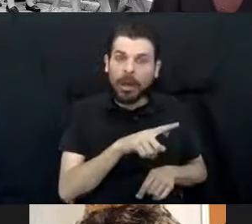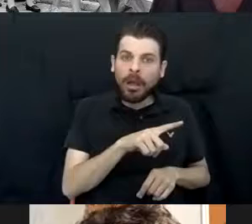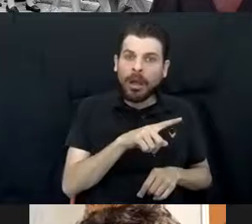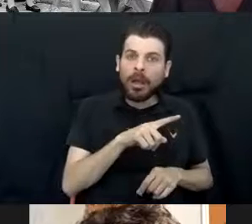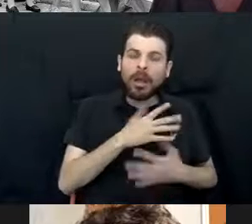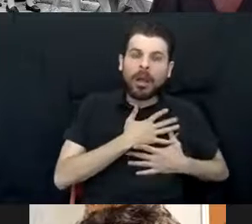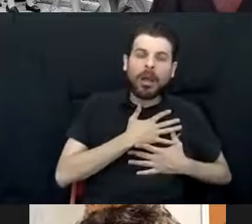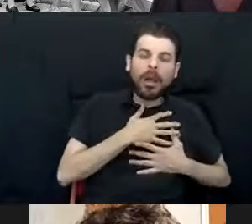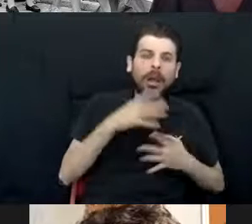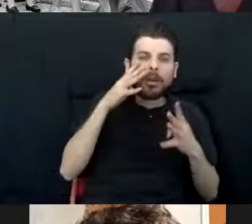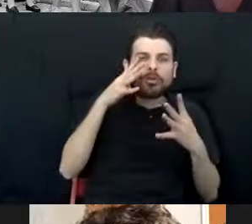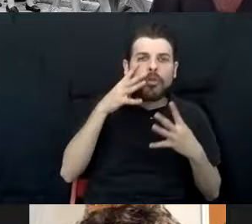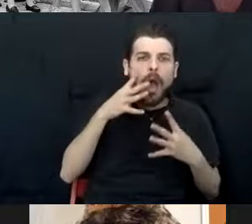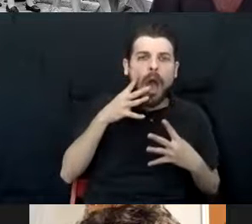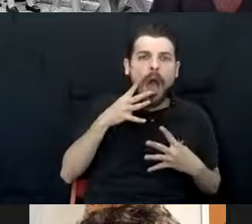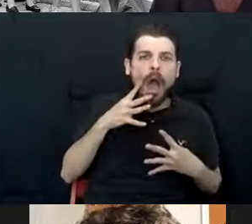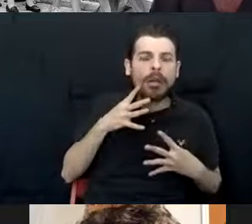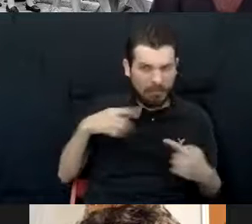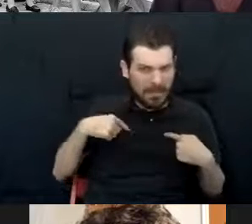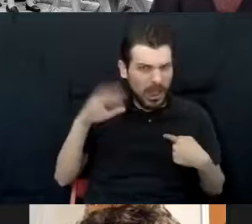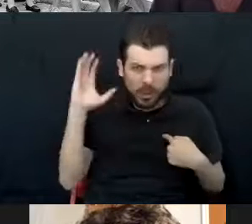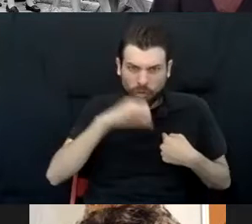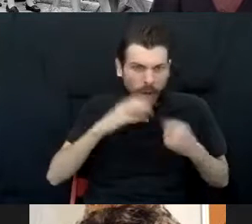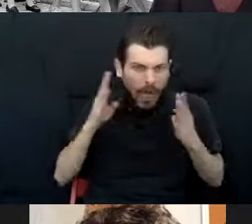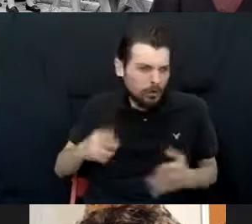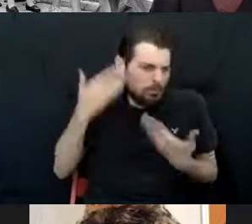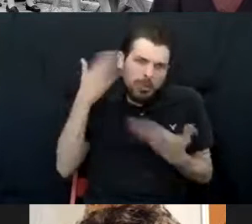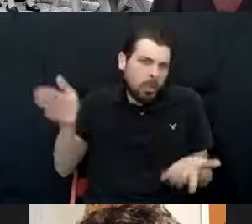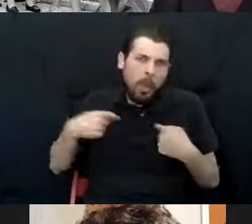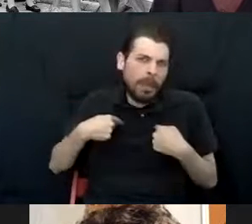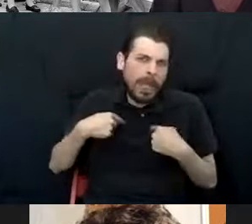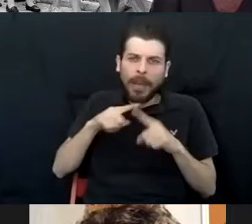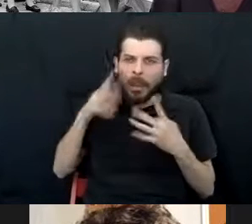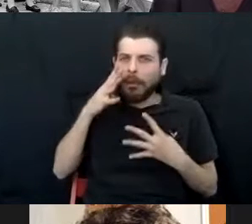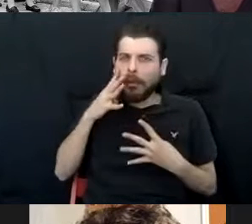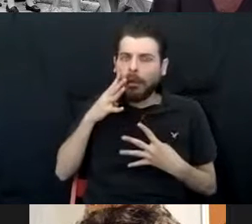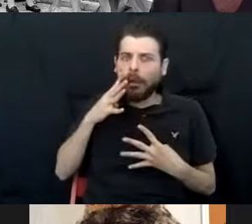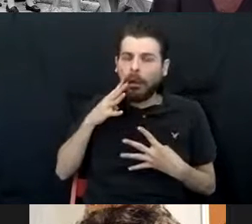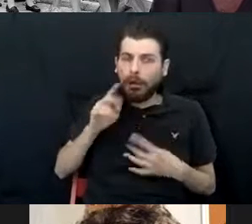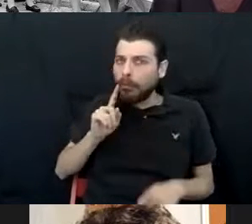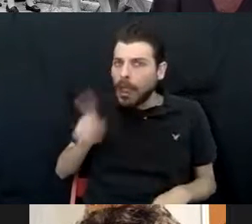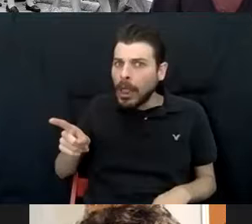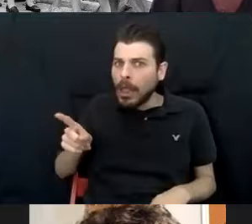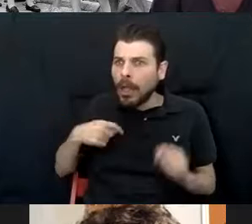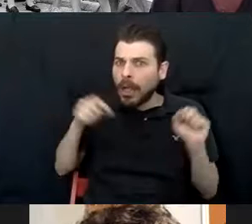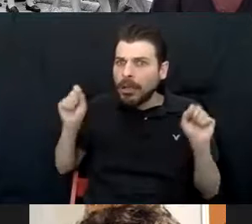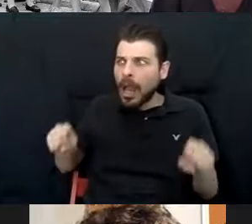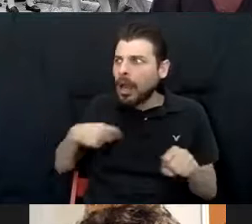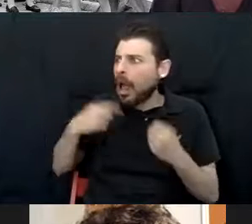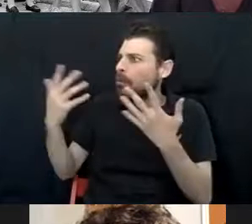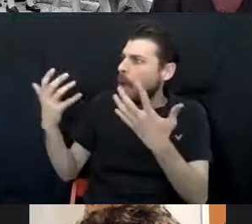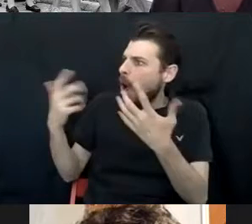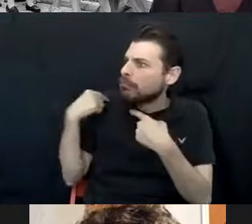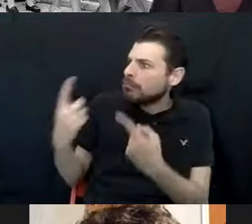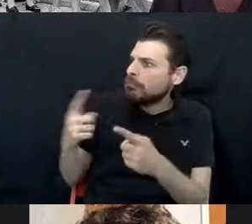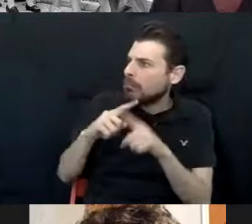there. I was a stranger. She cried because she said, I never thought I could vote. I always wanted to vote, and I